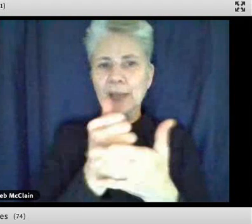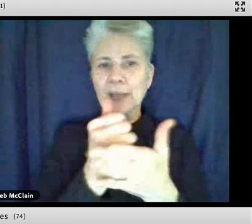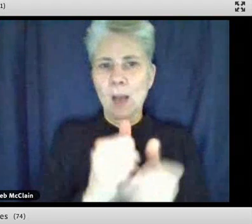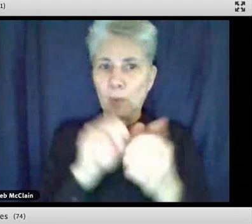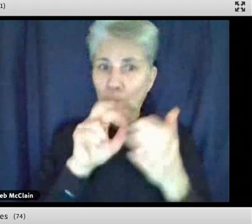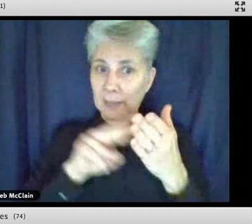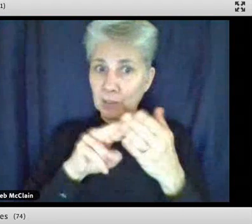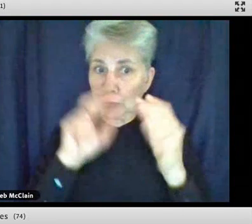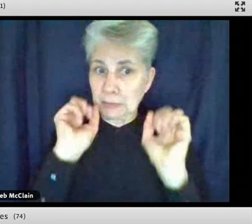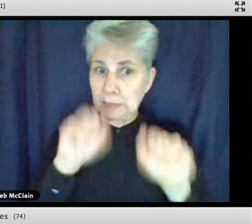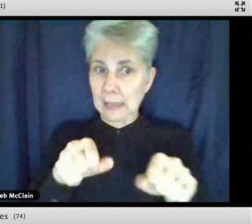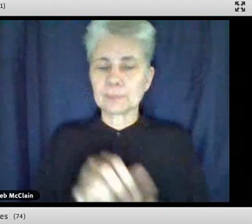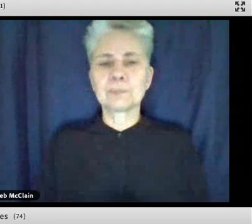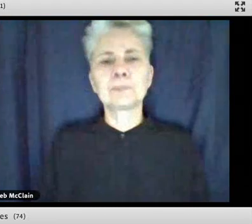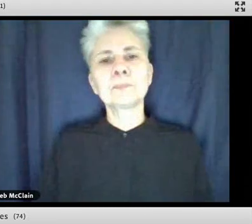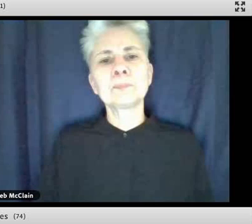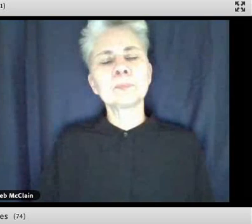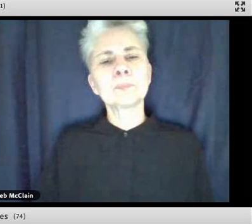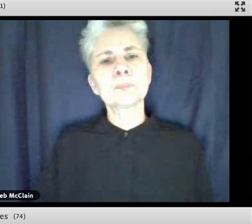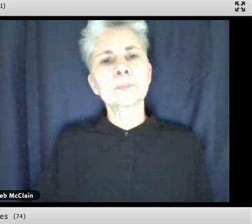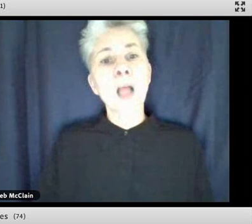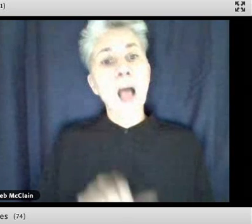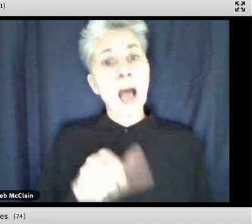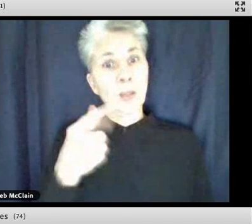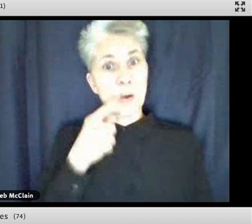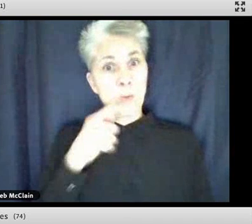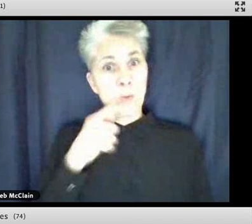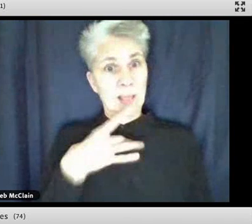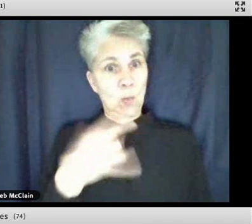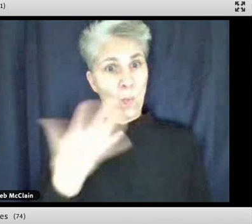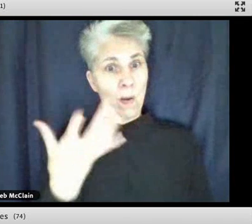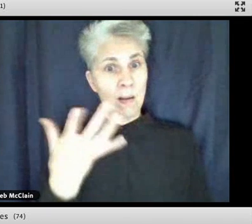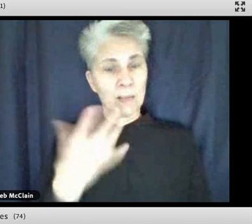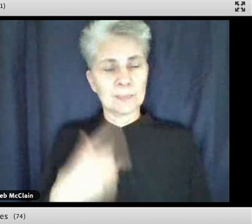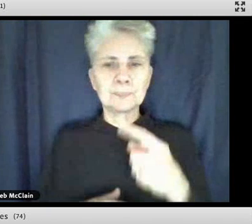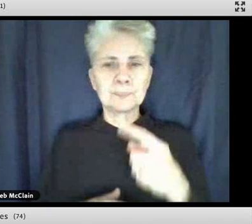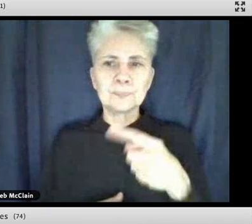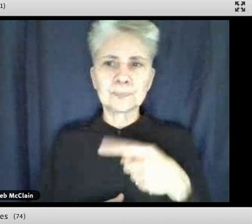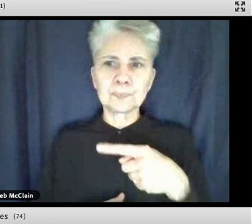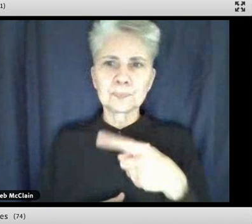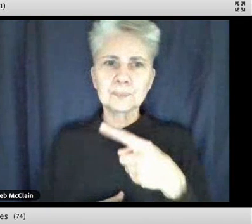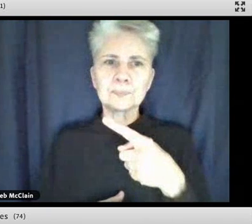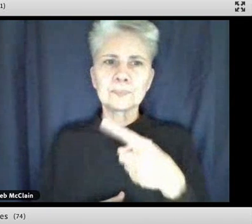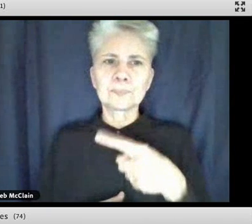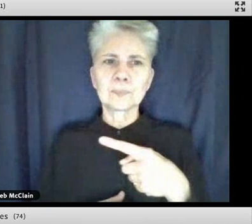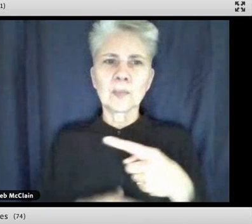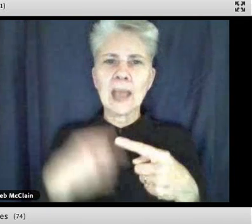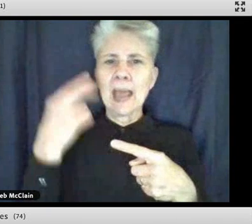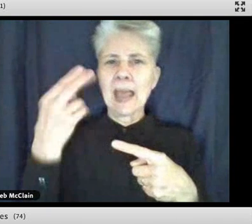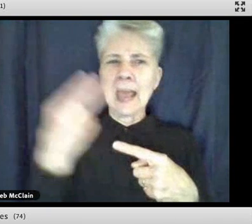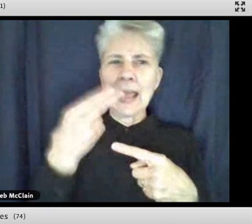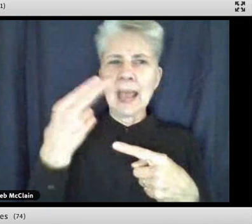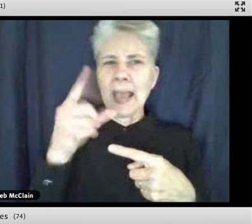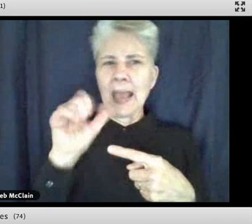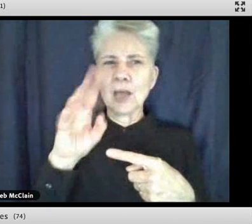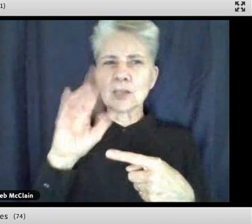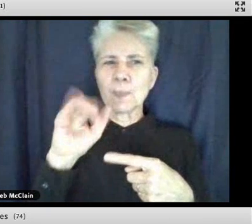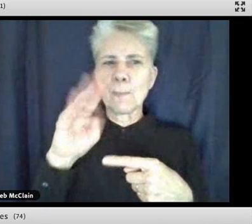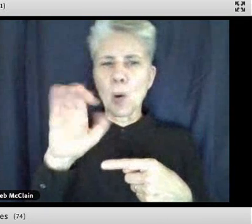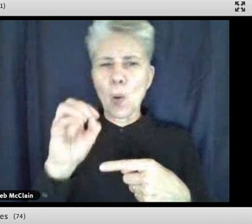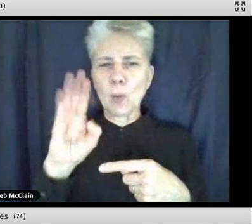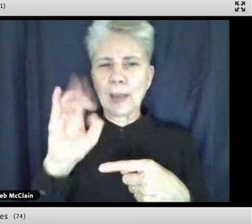Another one I really like is the Hillsborough County. I don't know if we have anybody here today with Hillsborough County,